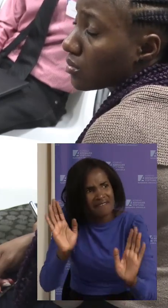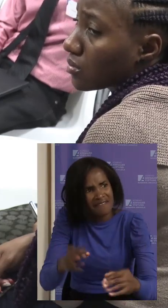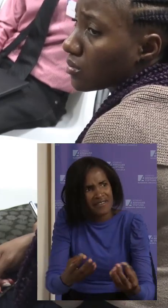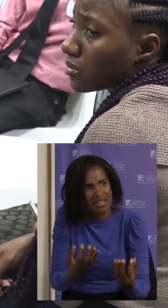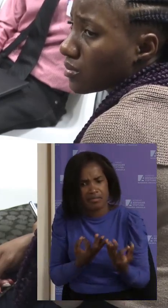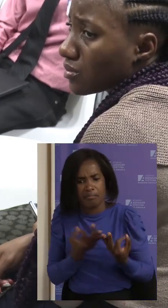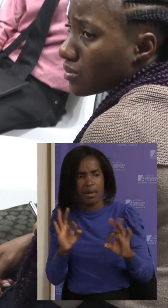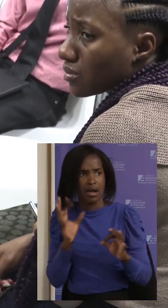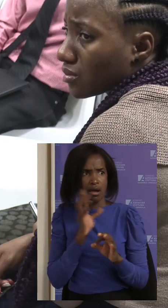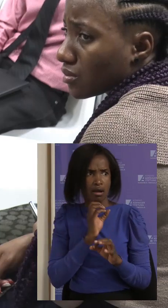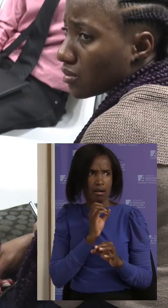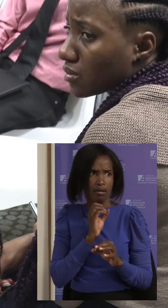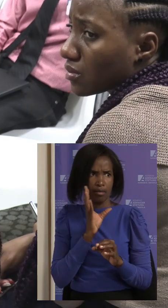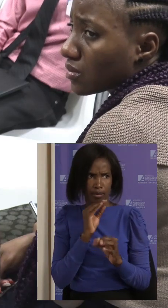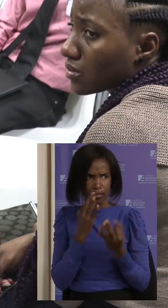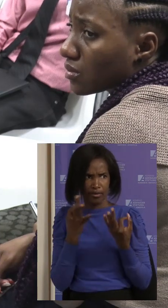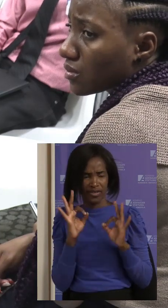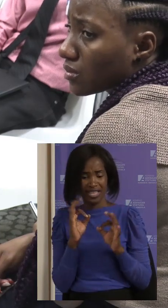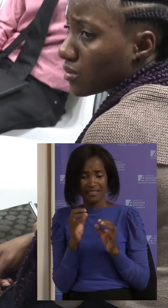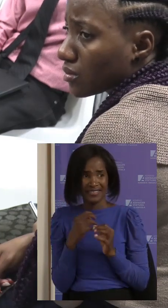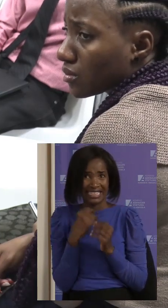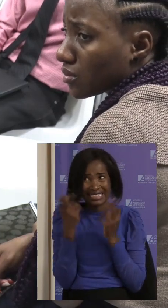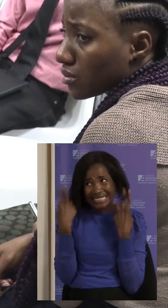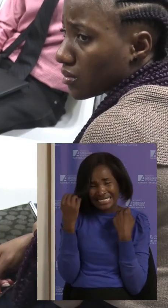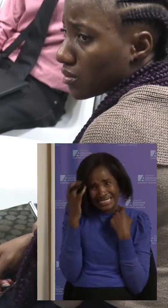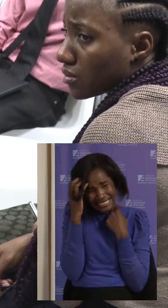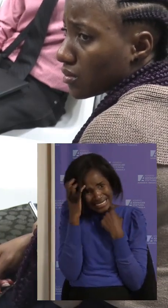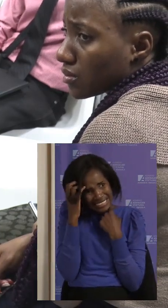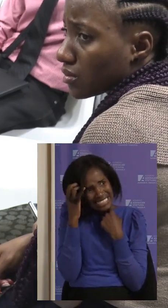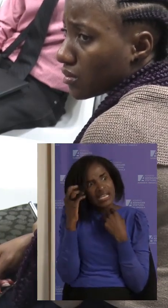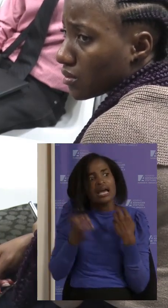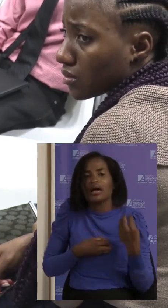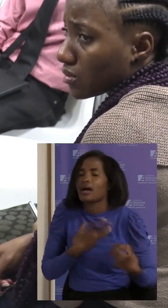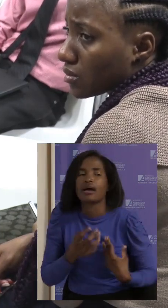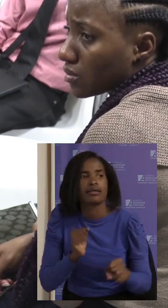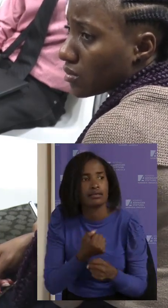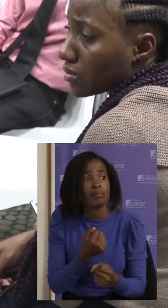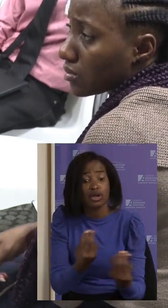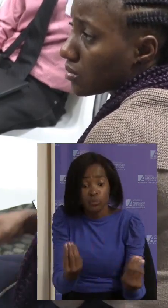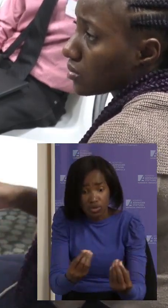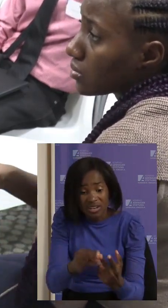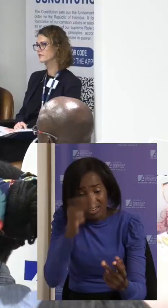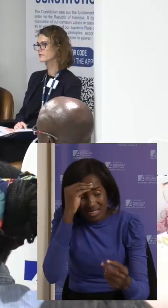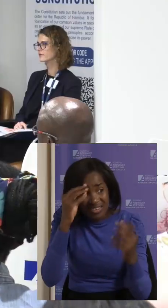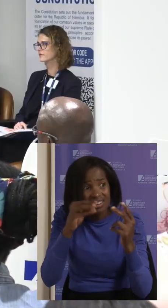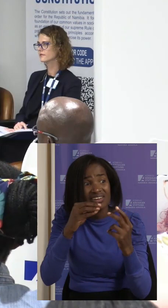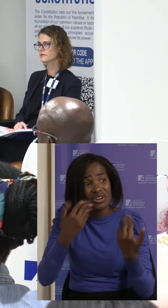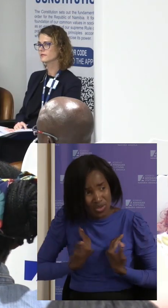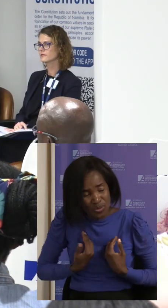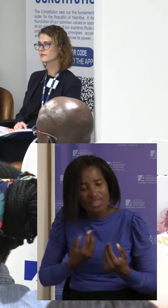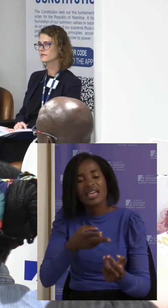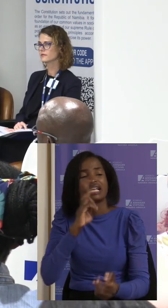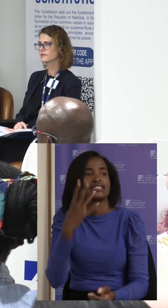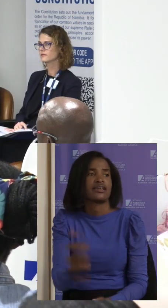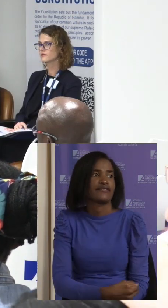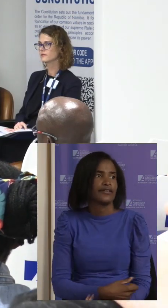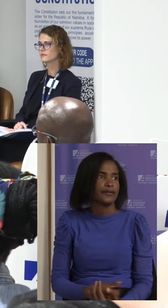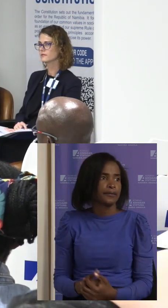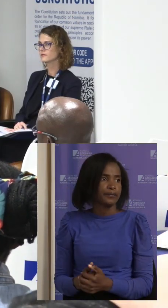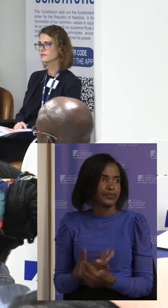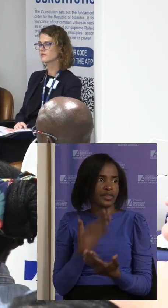not create an environment where they feel there's too much pressure. So they have the answers. Thank you. Thank you very much. Let's go to the gentleman at the